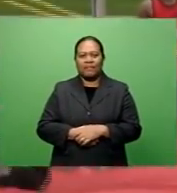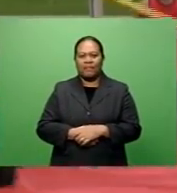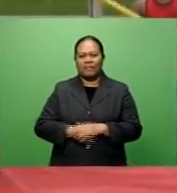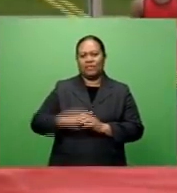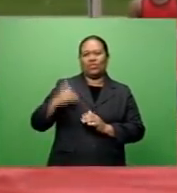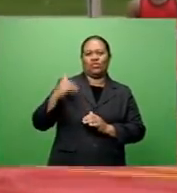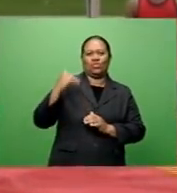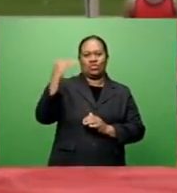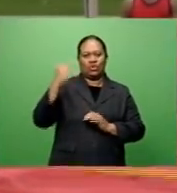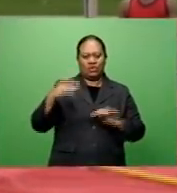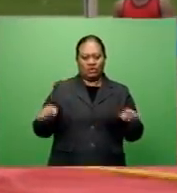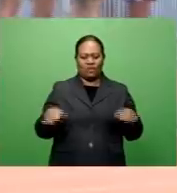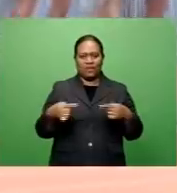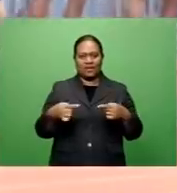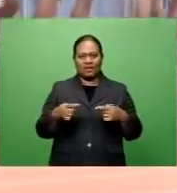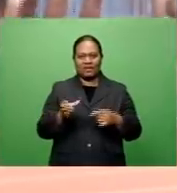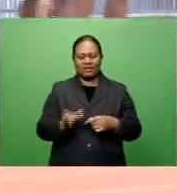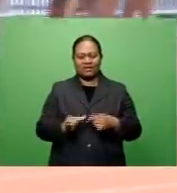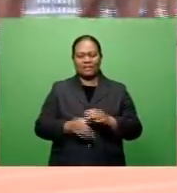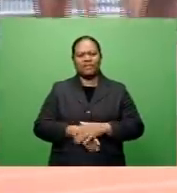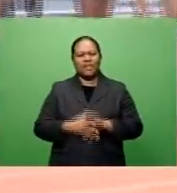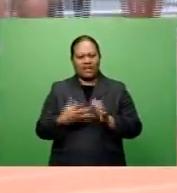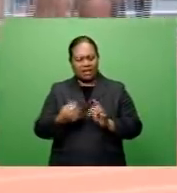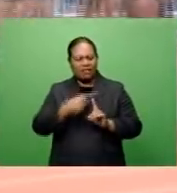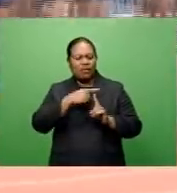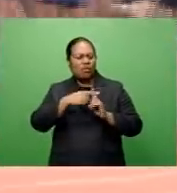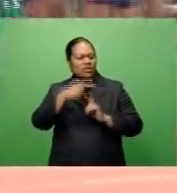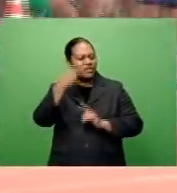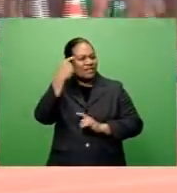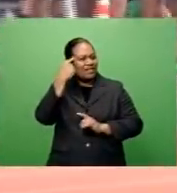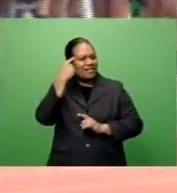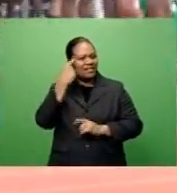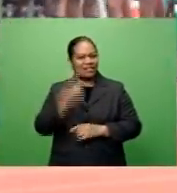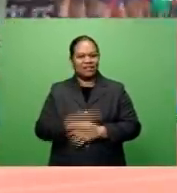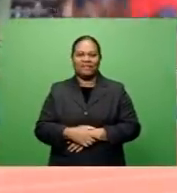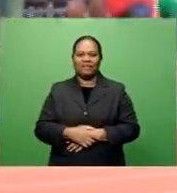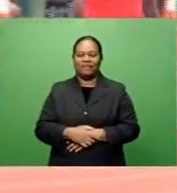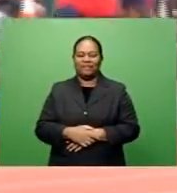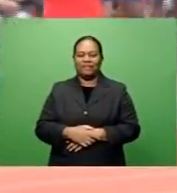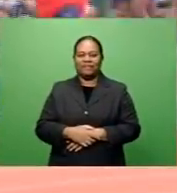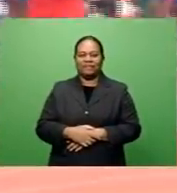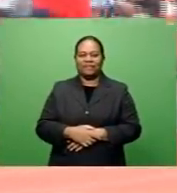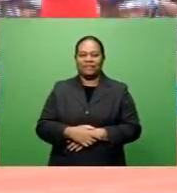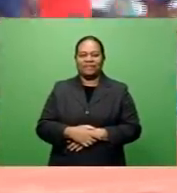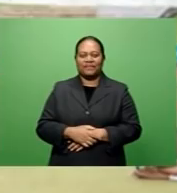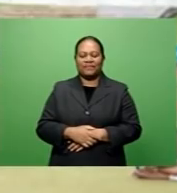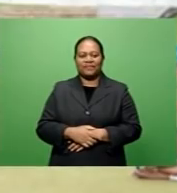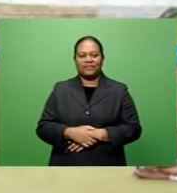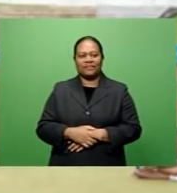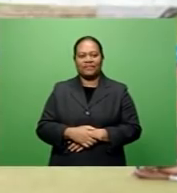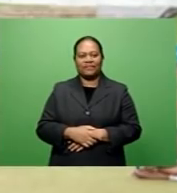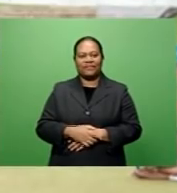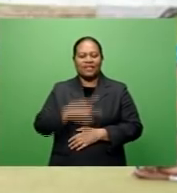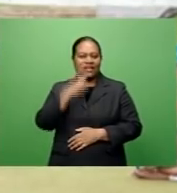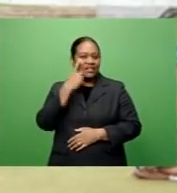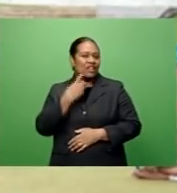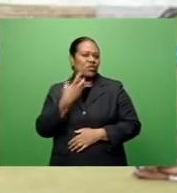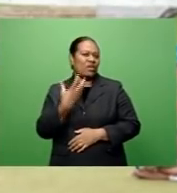competitors. I'll try and have a positive thinking. Try and have a